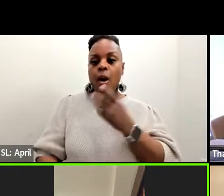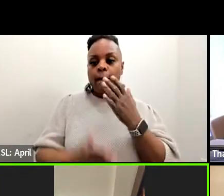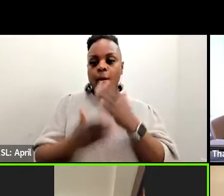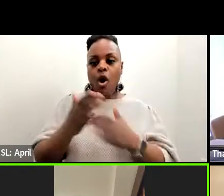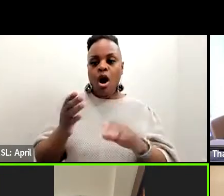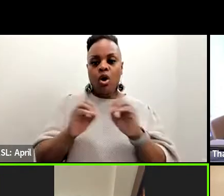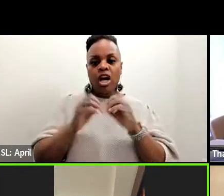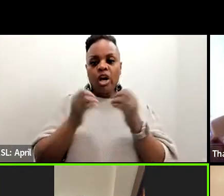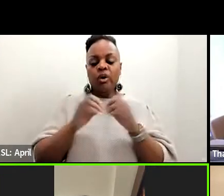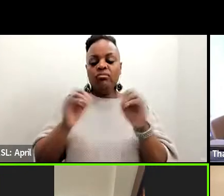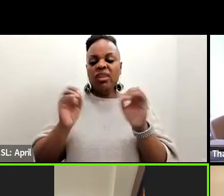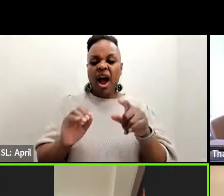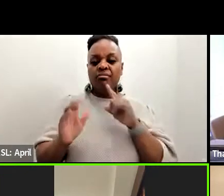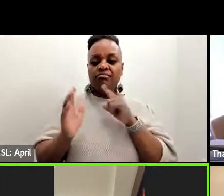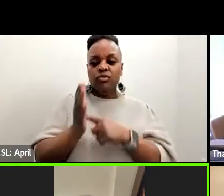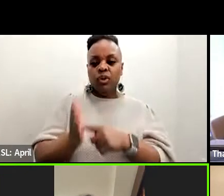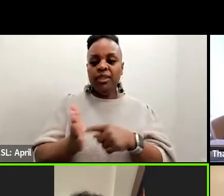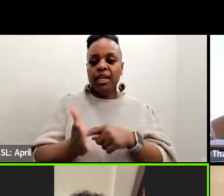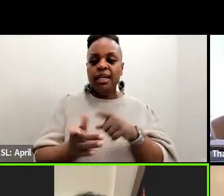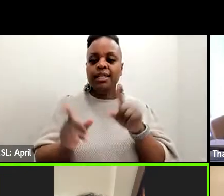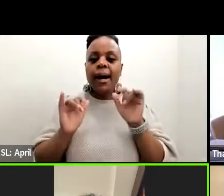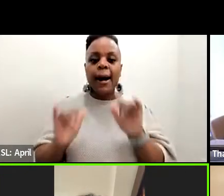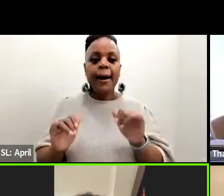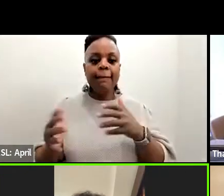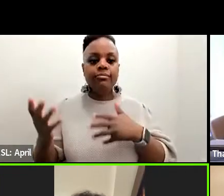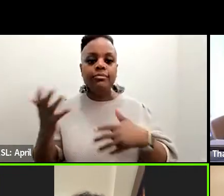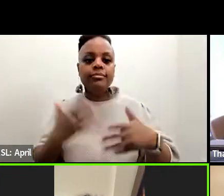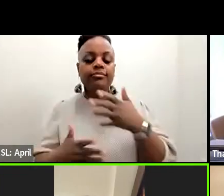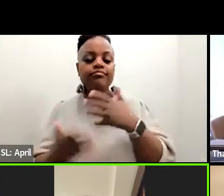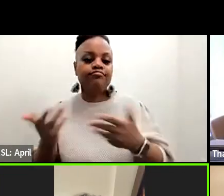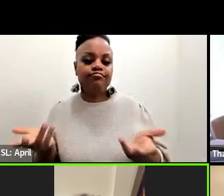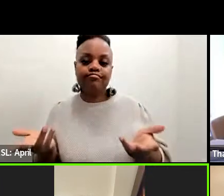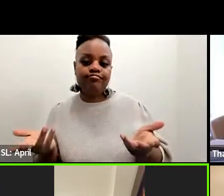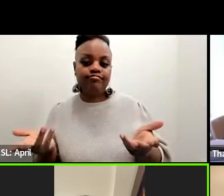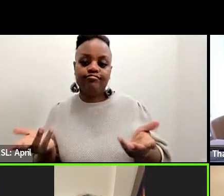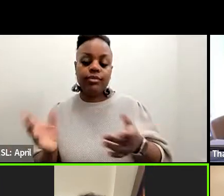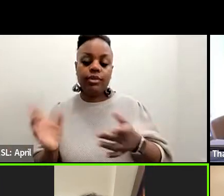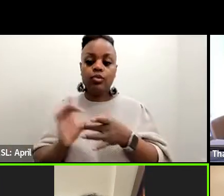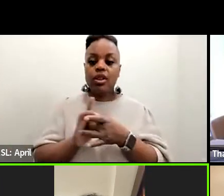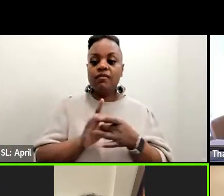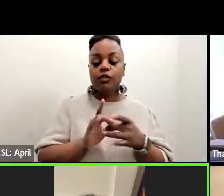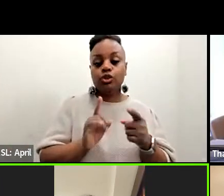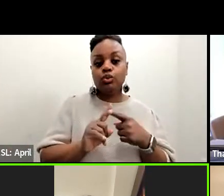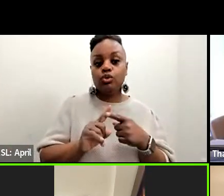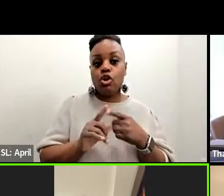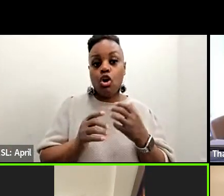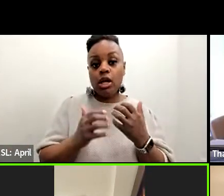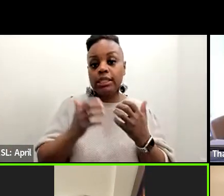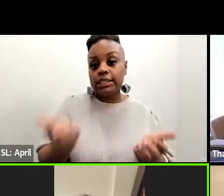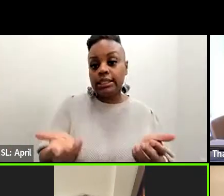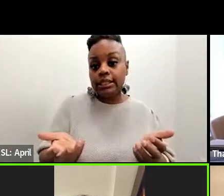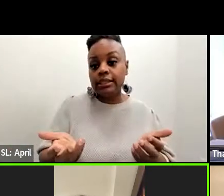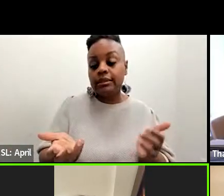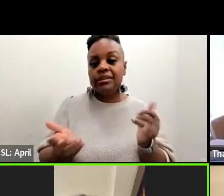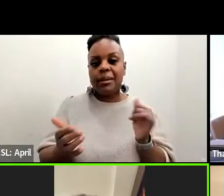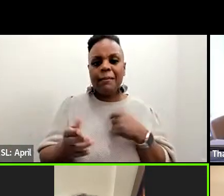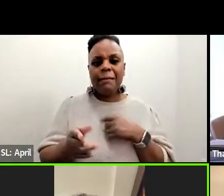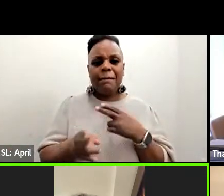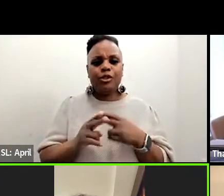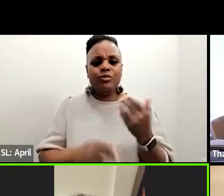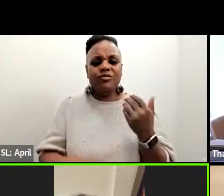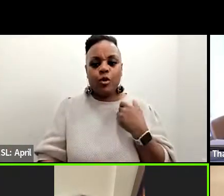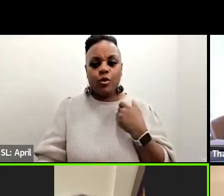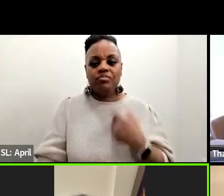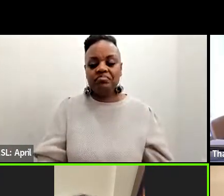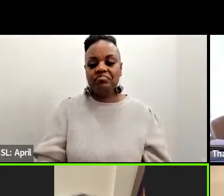social movement, and it led the crowds, basically, as we said a few moments ago. One could say that the organization was